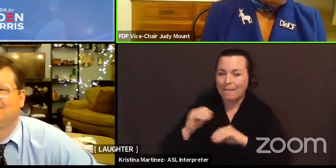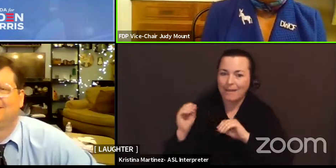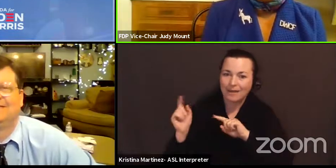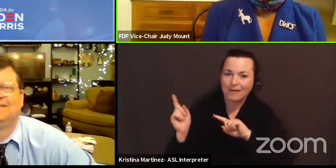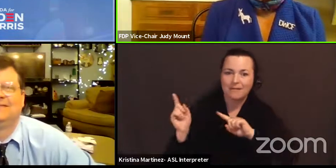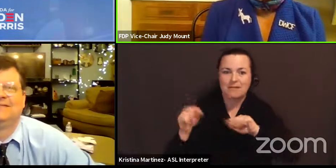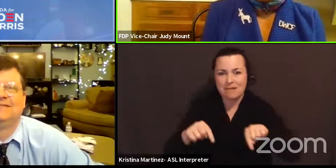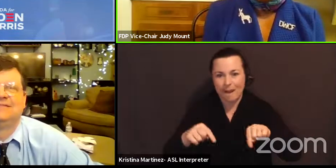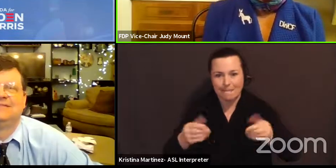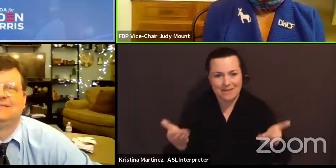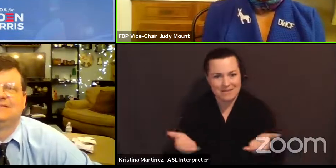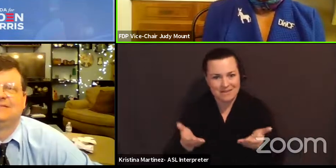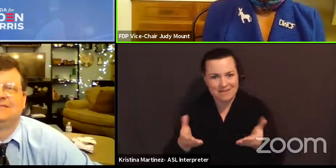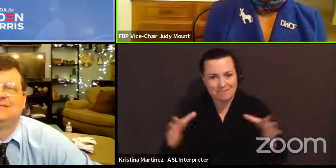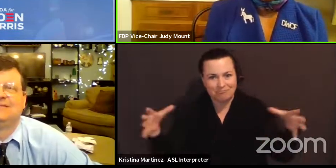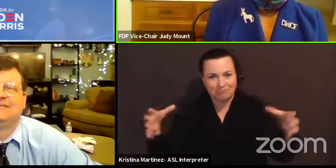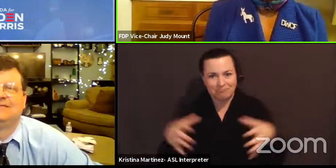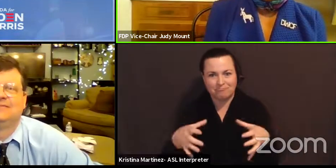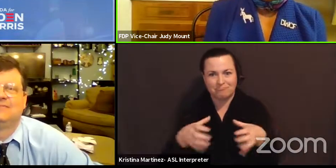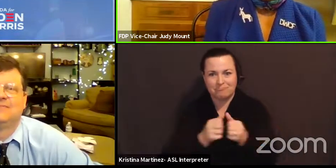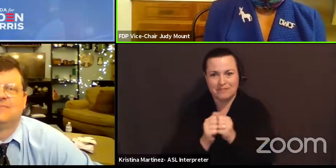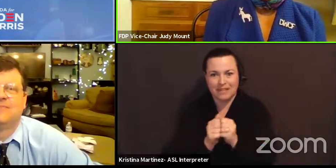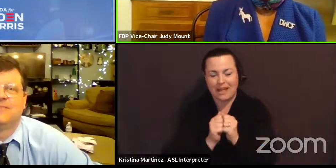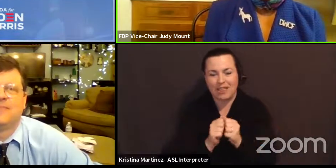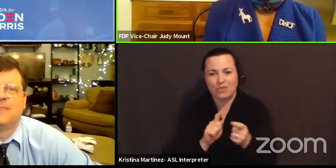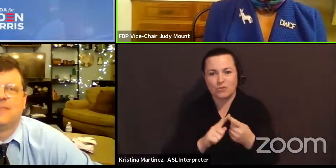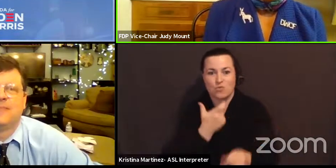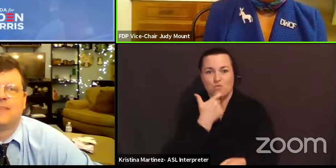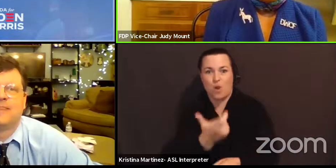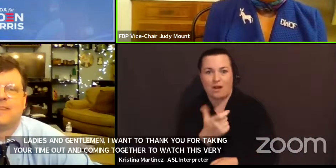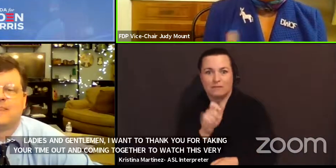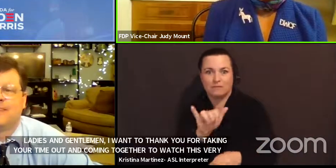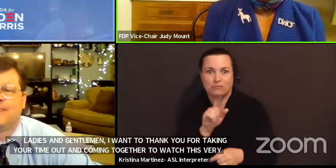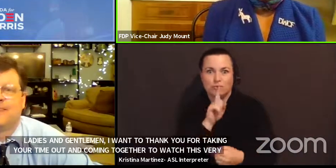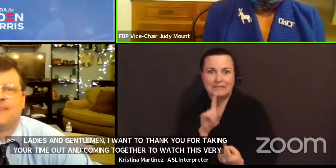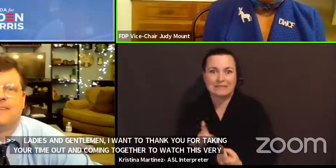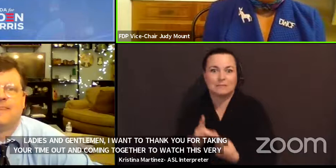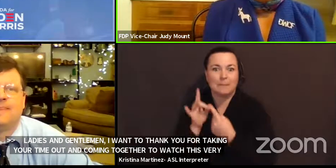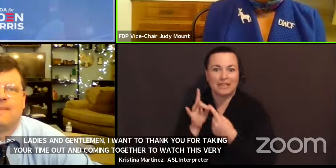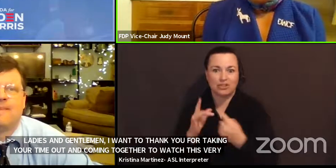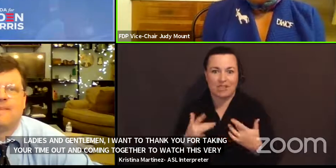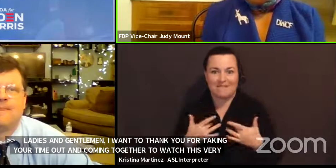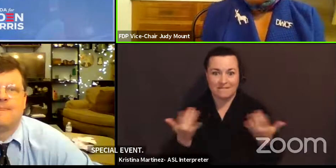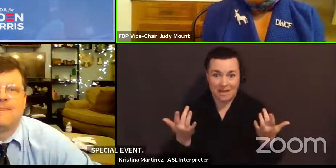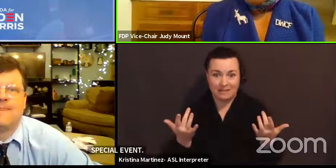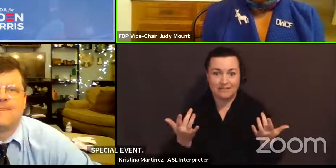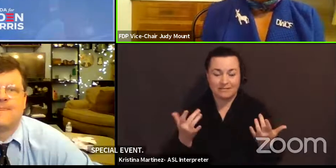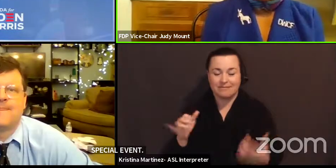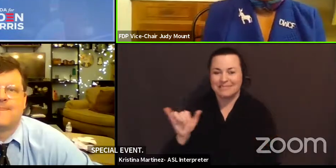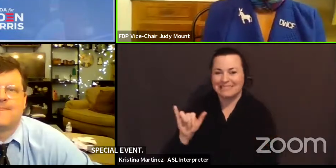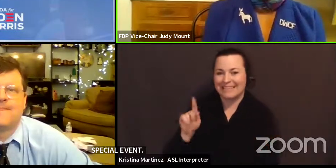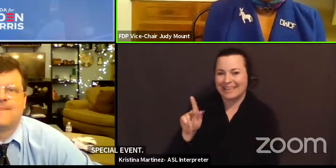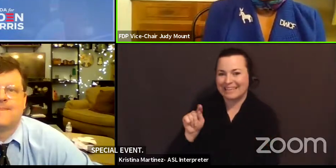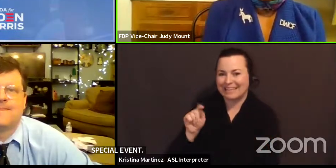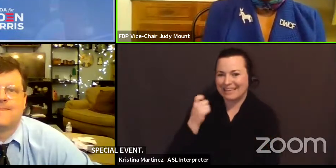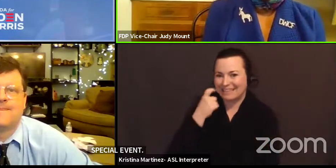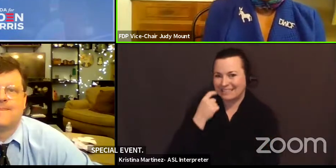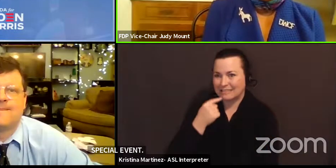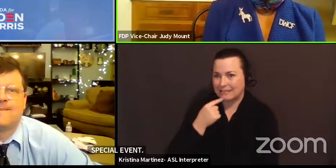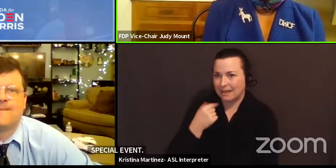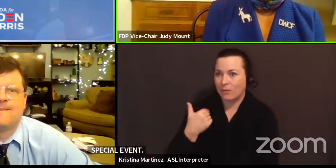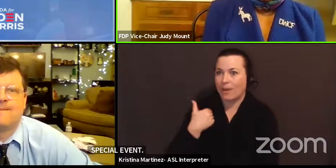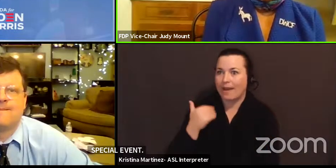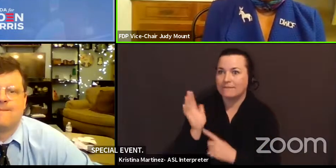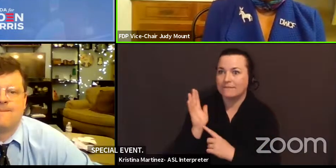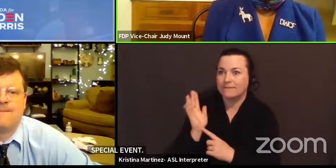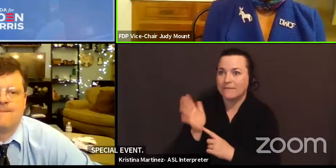together to watch this very special event. As Kate said, we now have 5 minutes